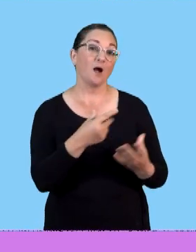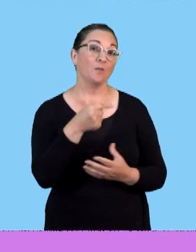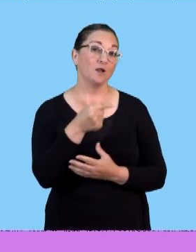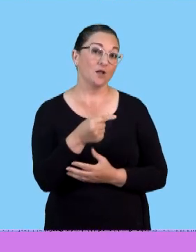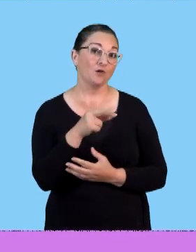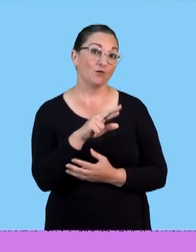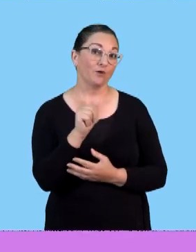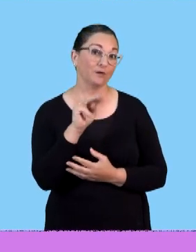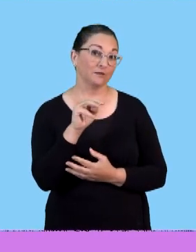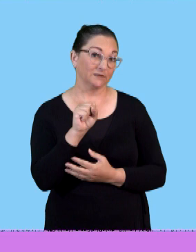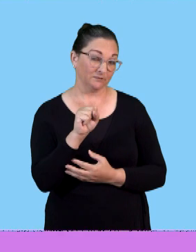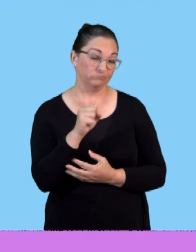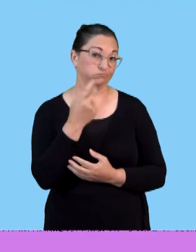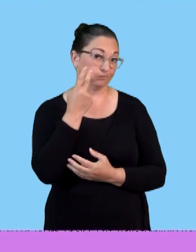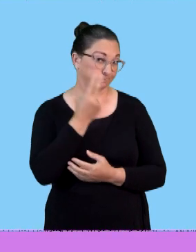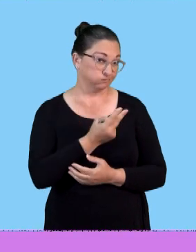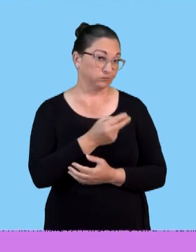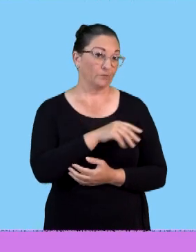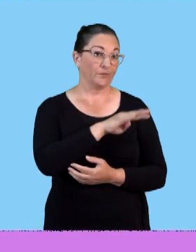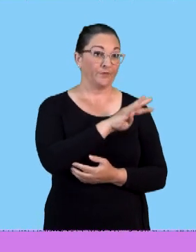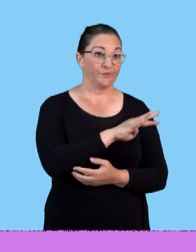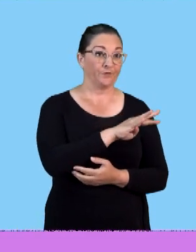grams that will be. So